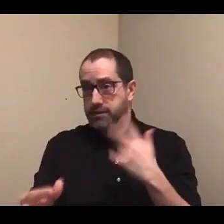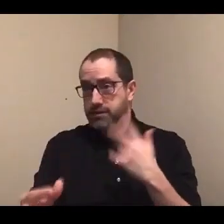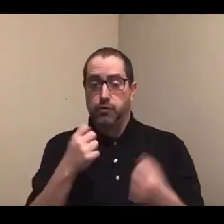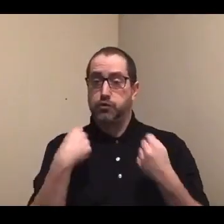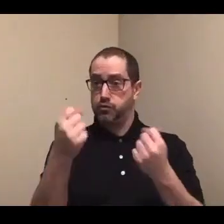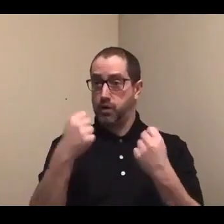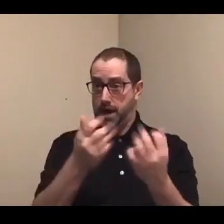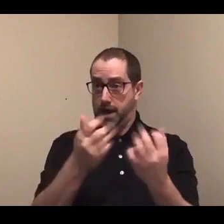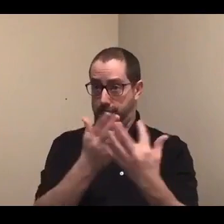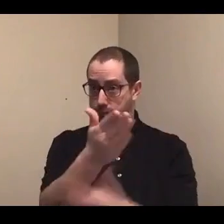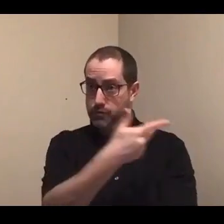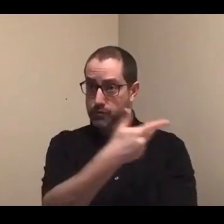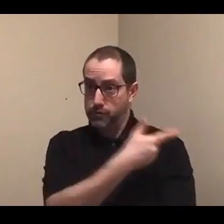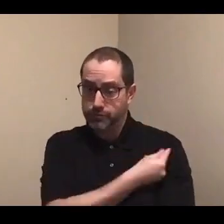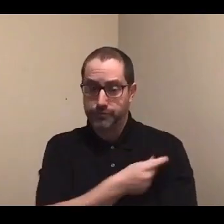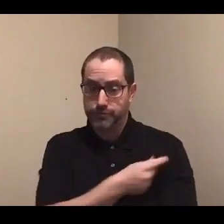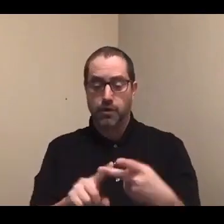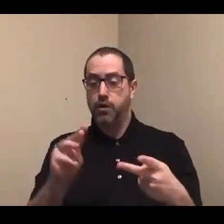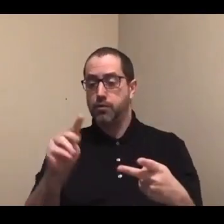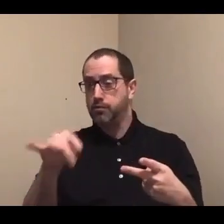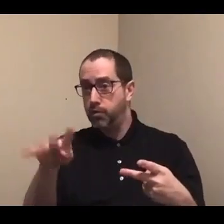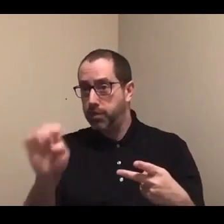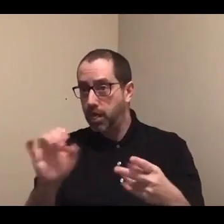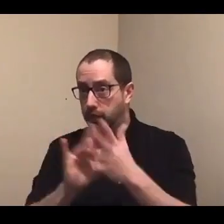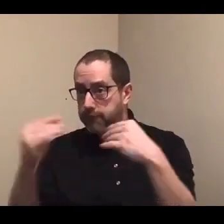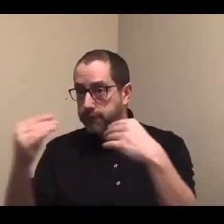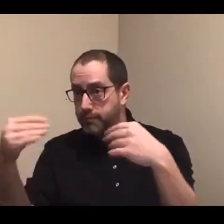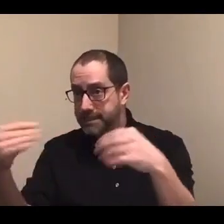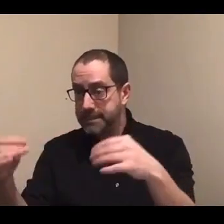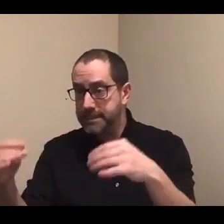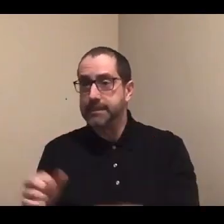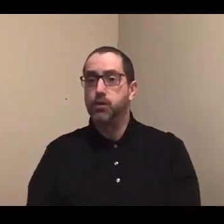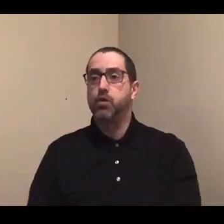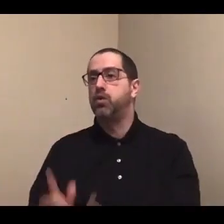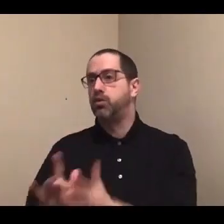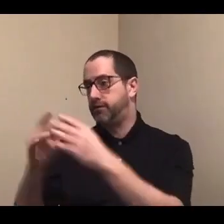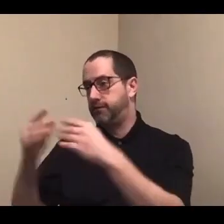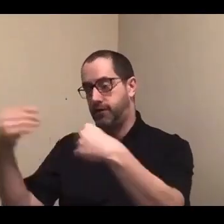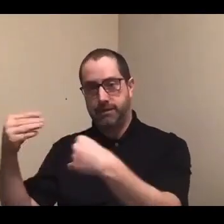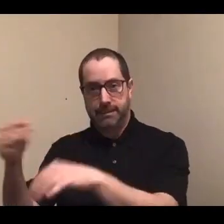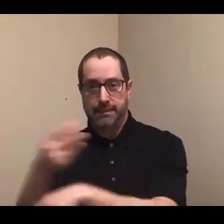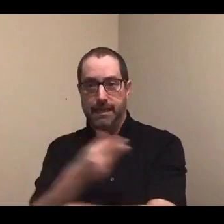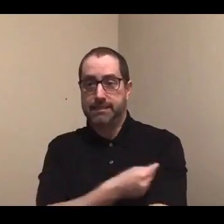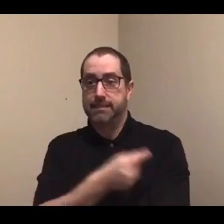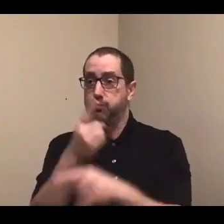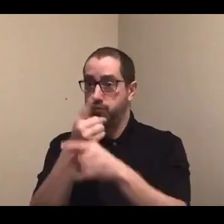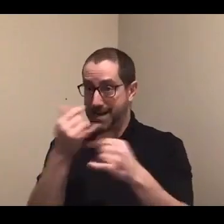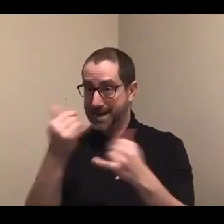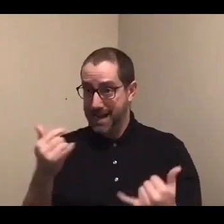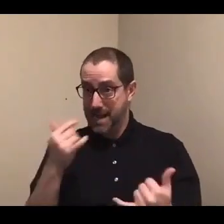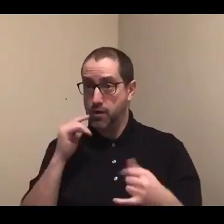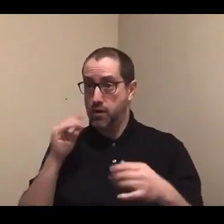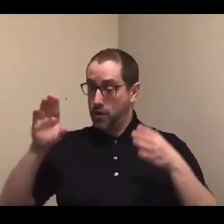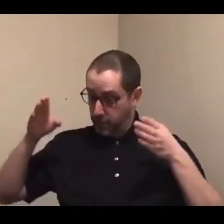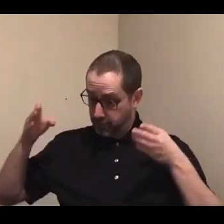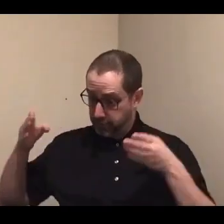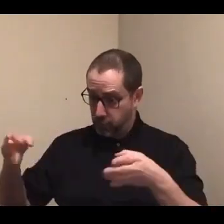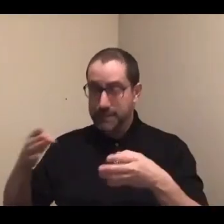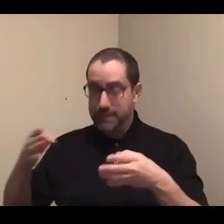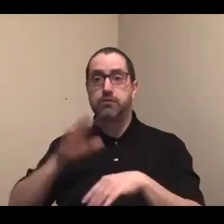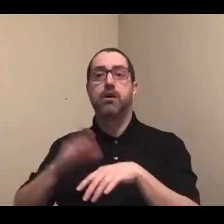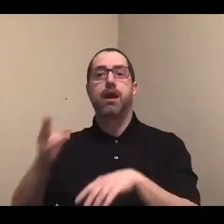and pharmacy, community pharmacy access. At this point in time, our focus is still on immunizing our highest risk